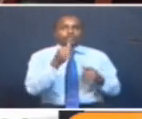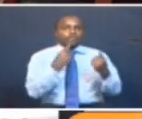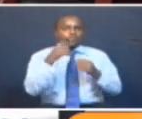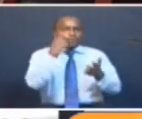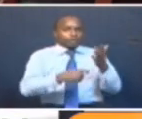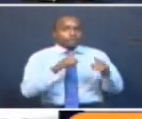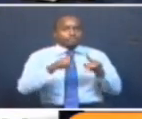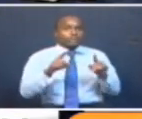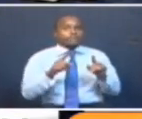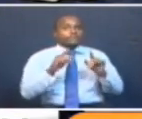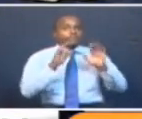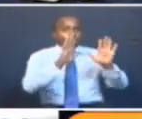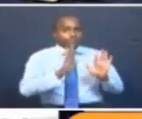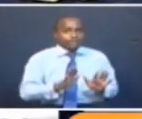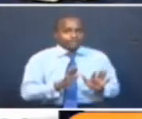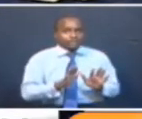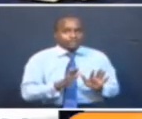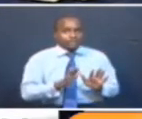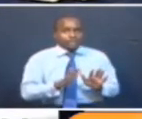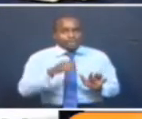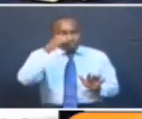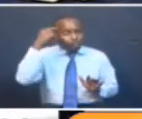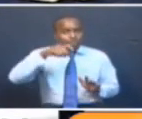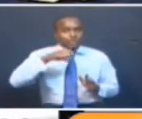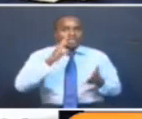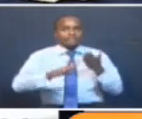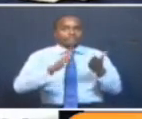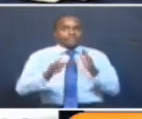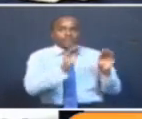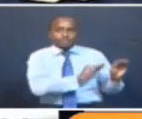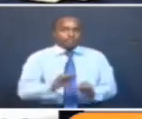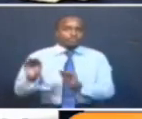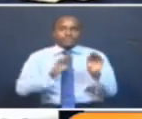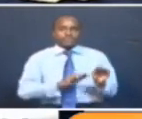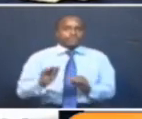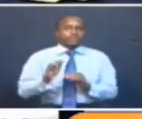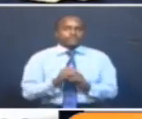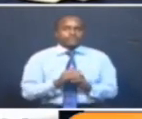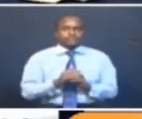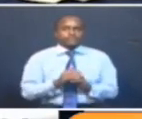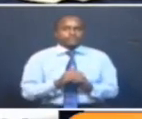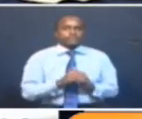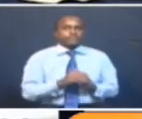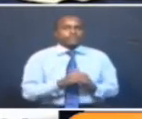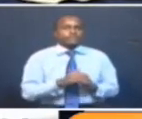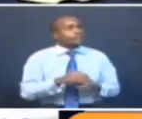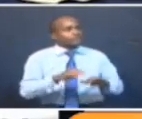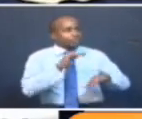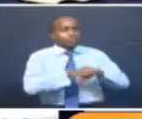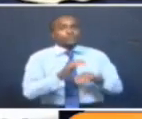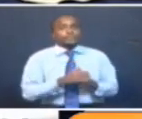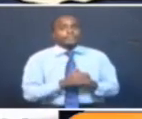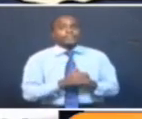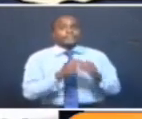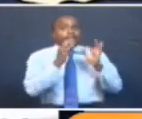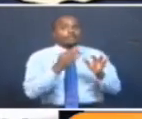Yeah. Because we need faster movement, as fast as we can. So it's not a white elephant? No, it's not a white elephant. If you want to